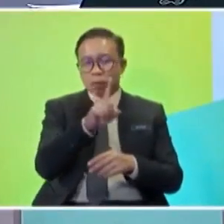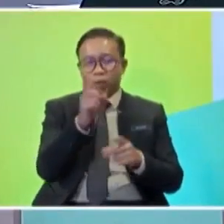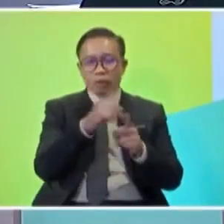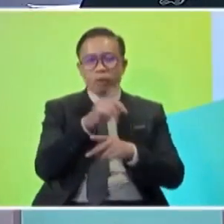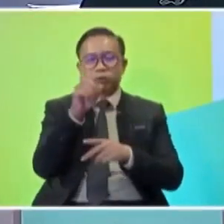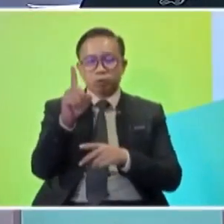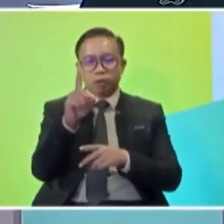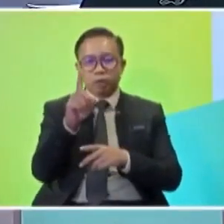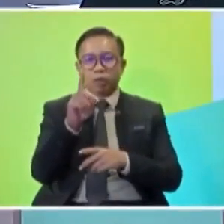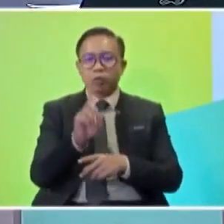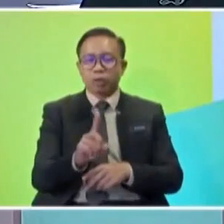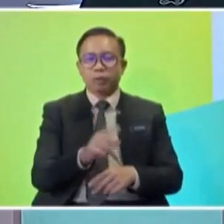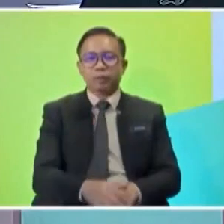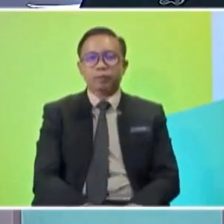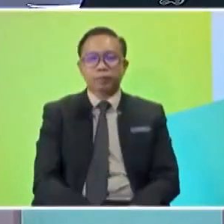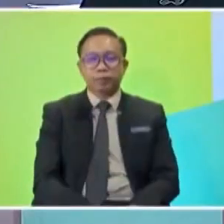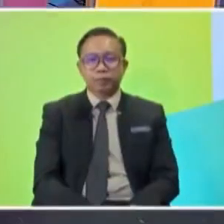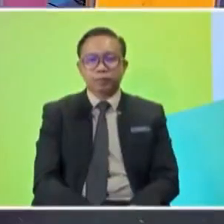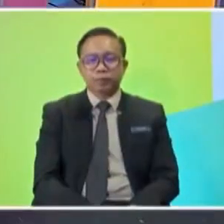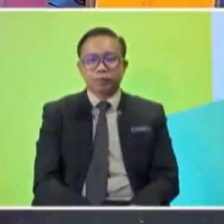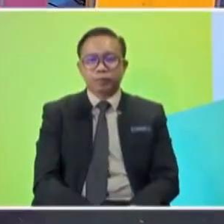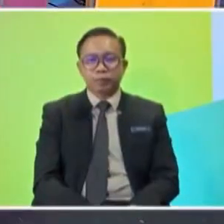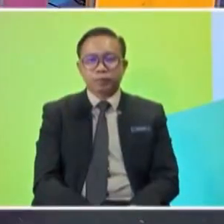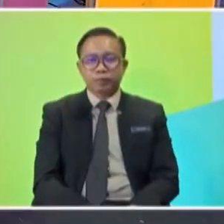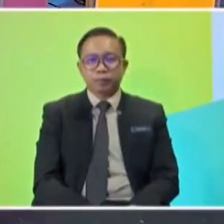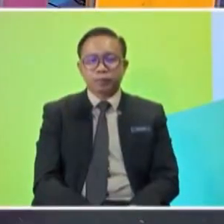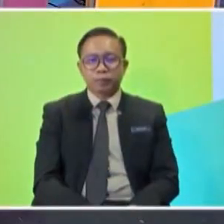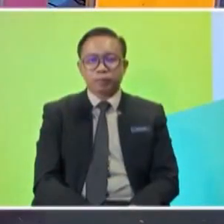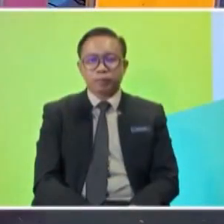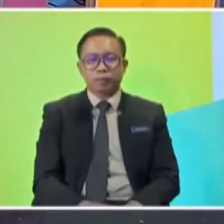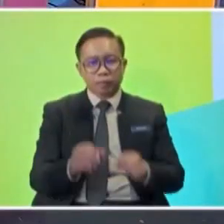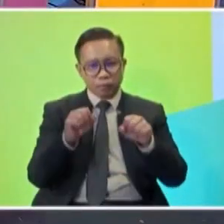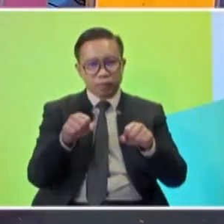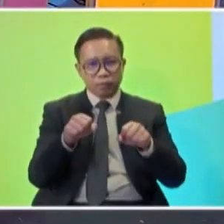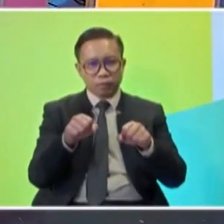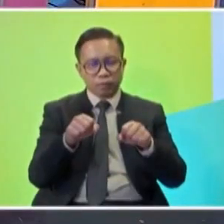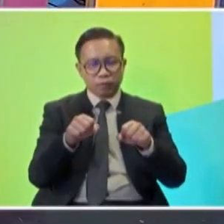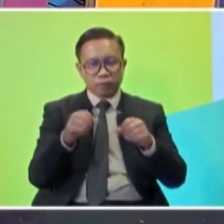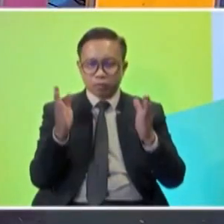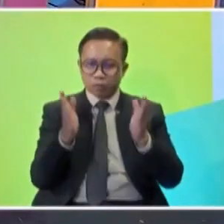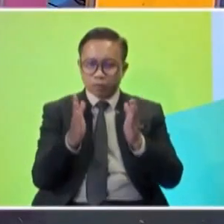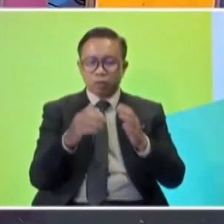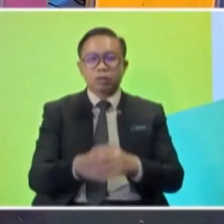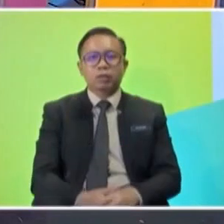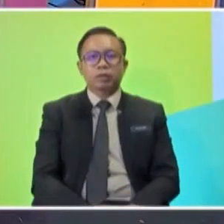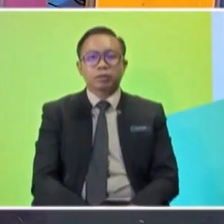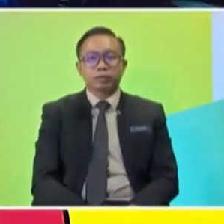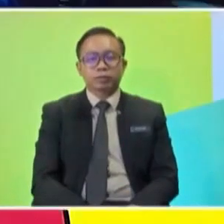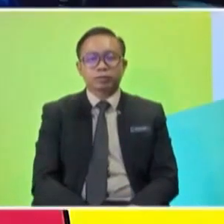is 1. Is it 4 over 1? It can be simplified, am I correct? How you